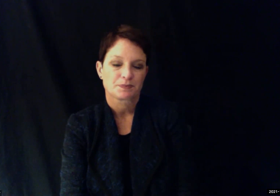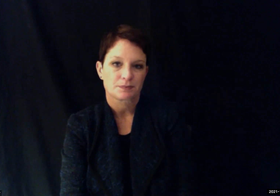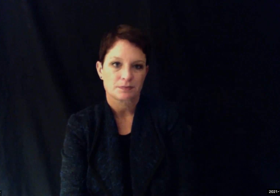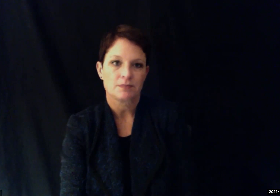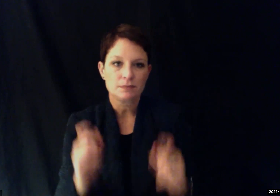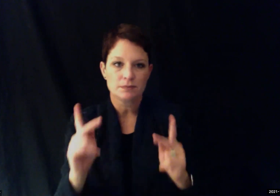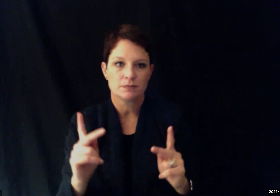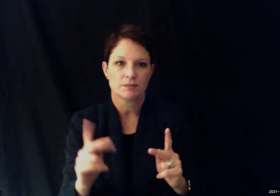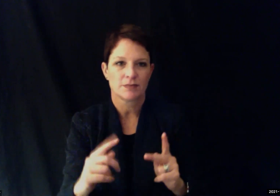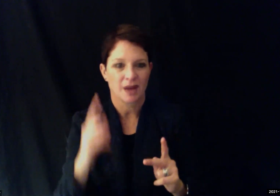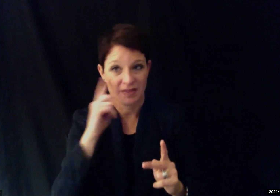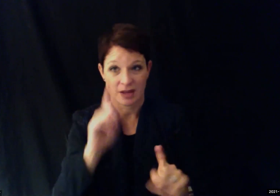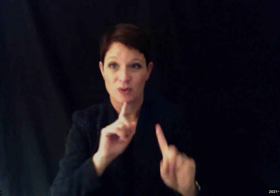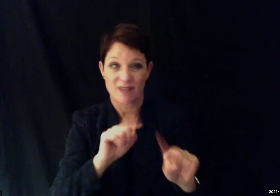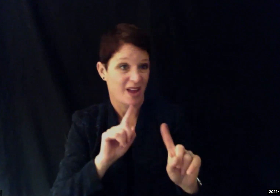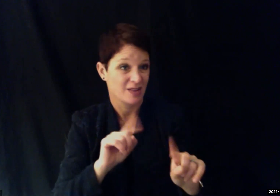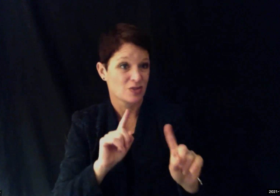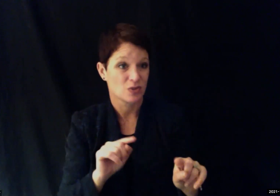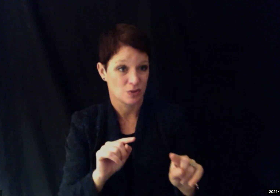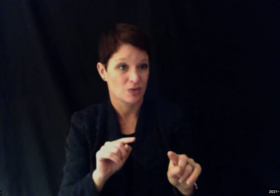Okay, let's see. I think we've answered